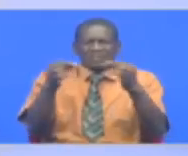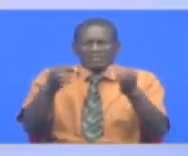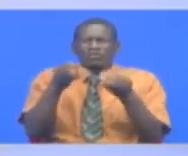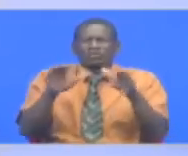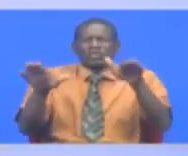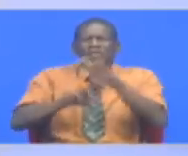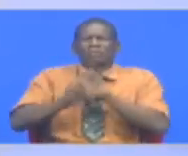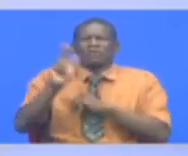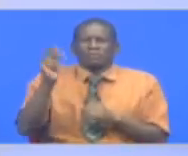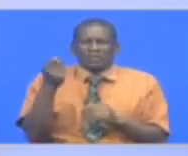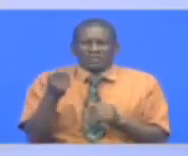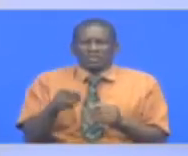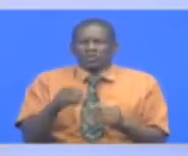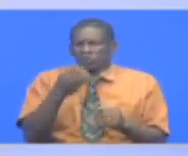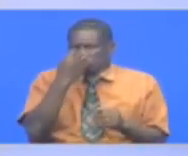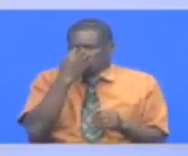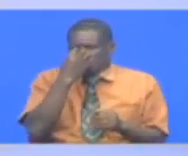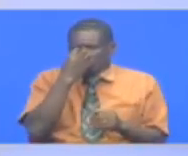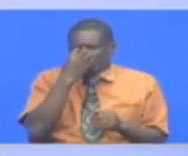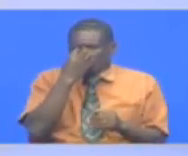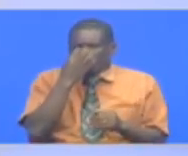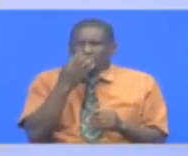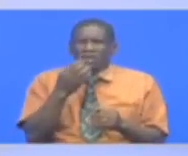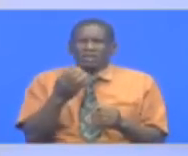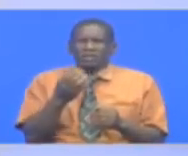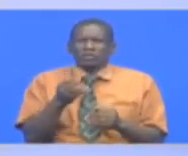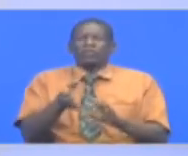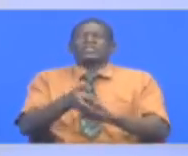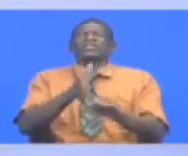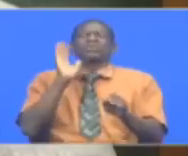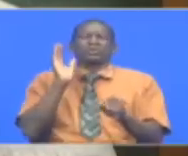deputy president, William Ruto, to quit.